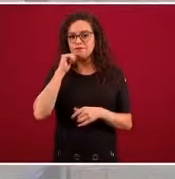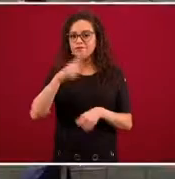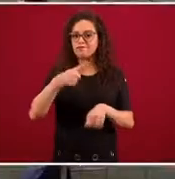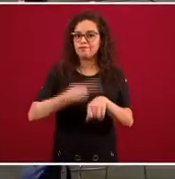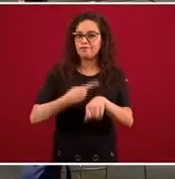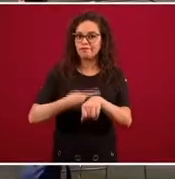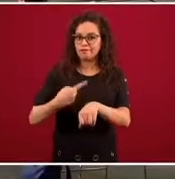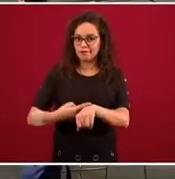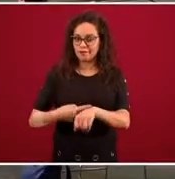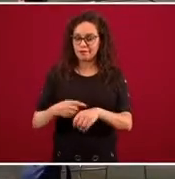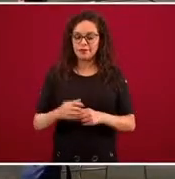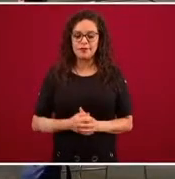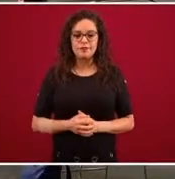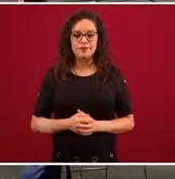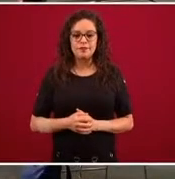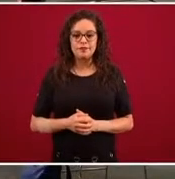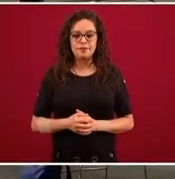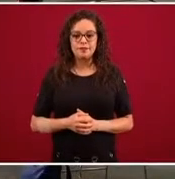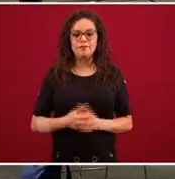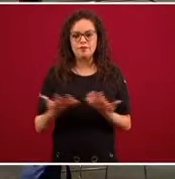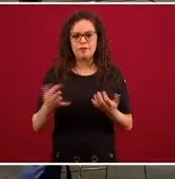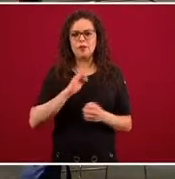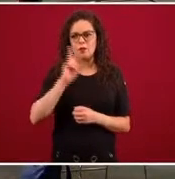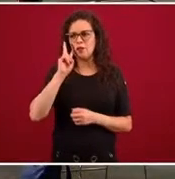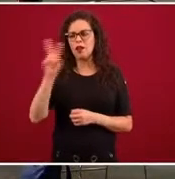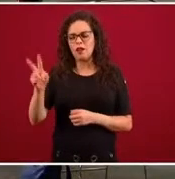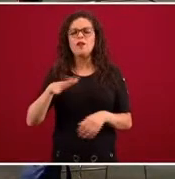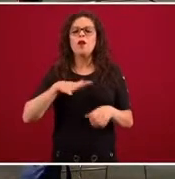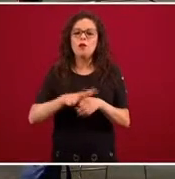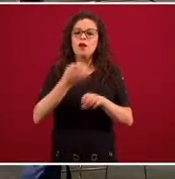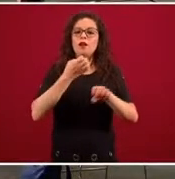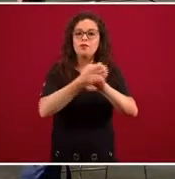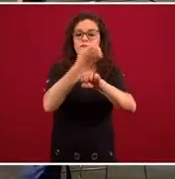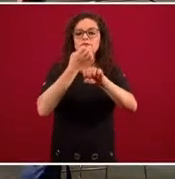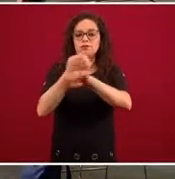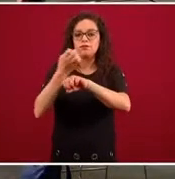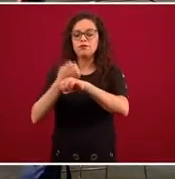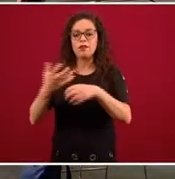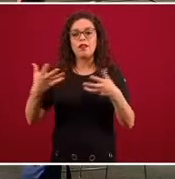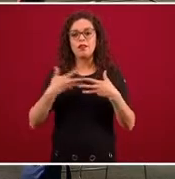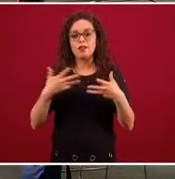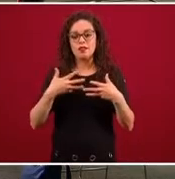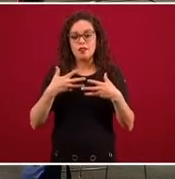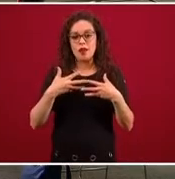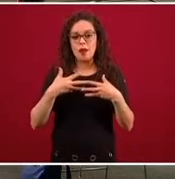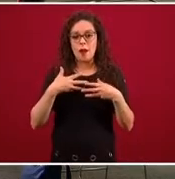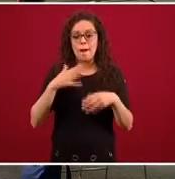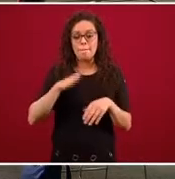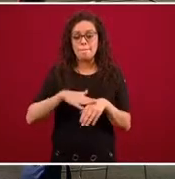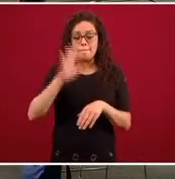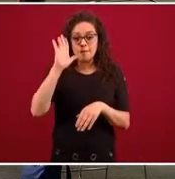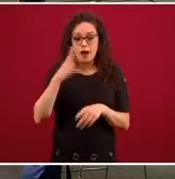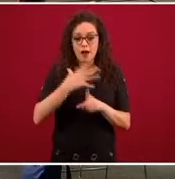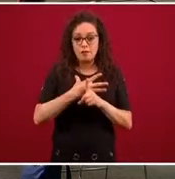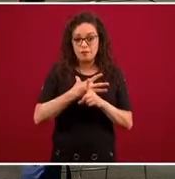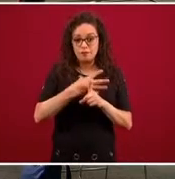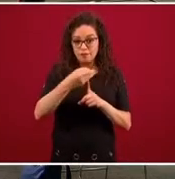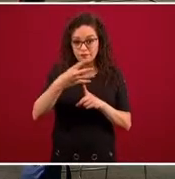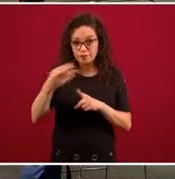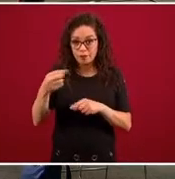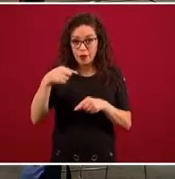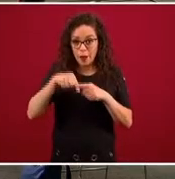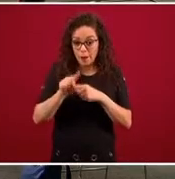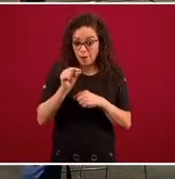otra in perspectiva, es what decir, states they're en in. qué estados estamos teniendo Now la you can see who transmisión has más most reciente, es recently decir, donde se